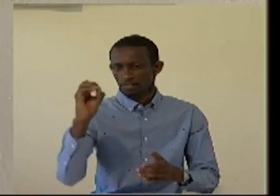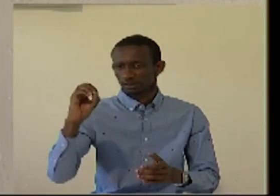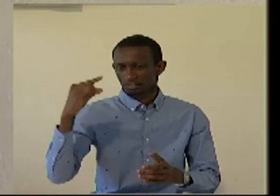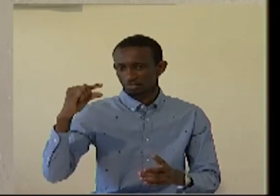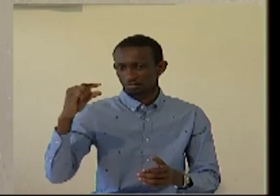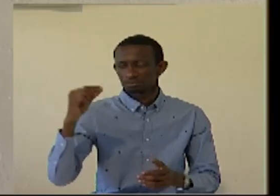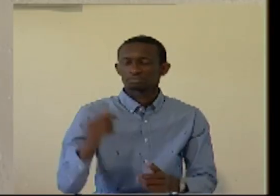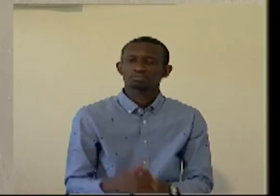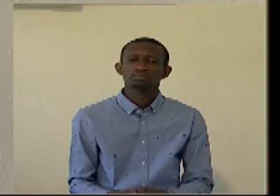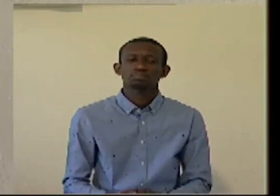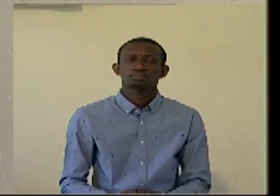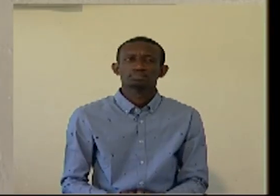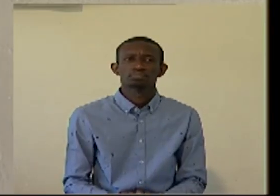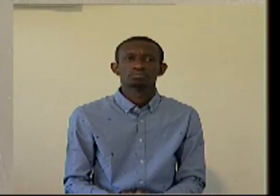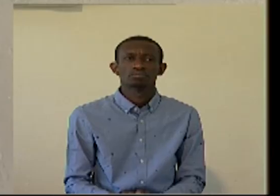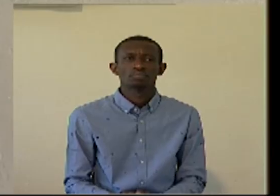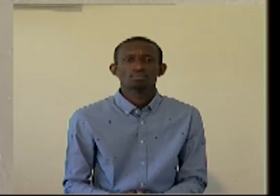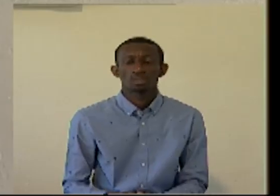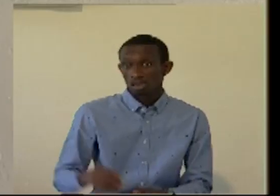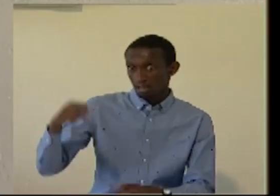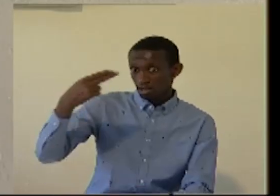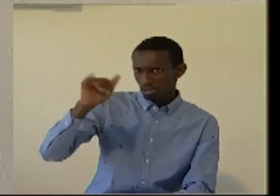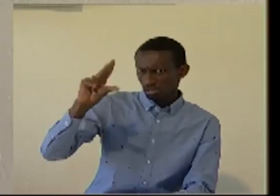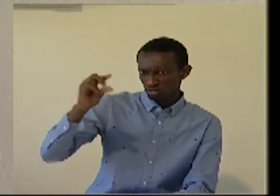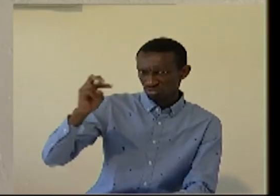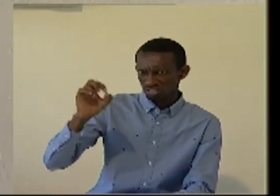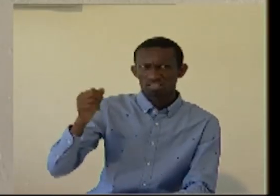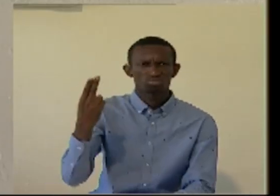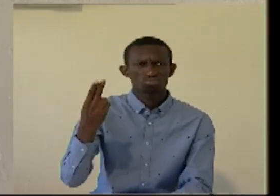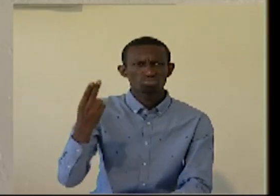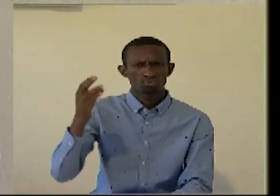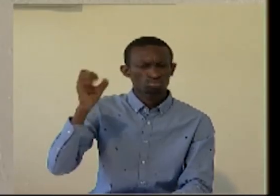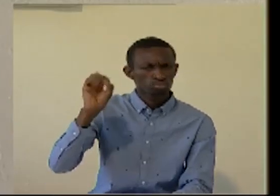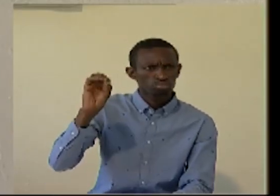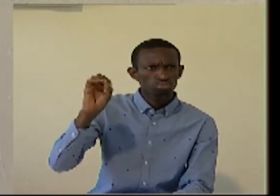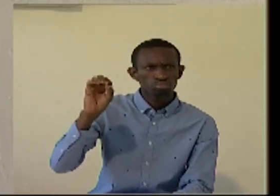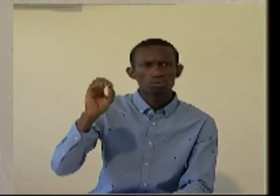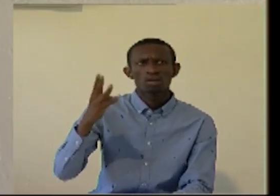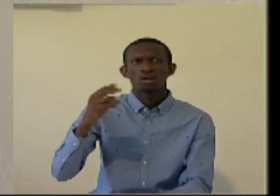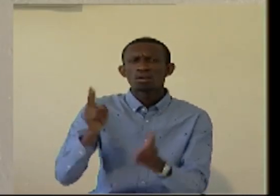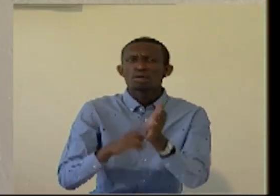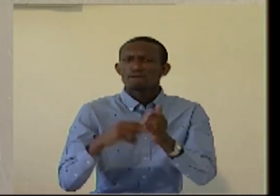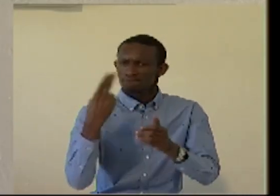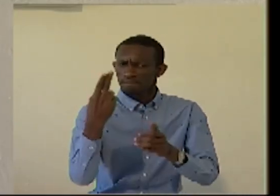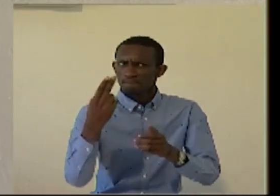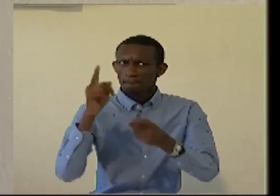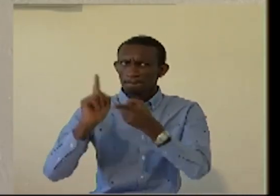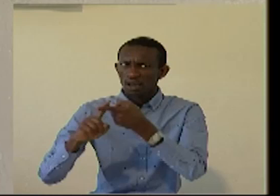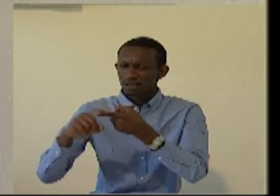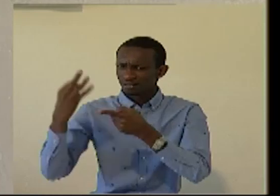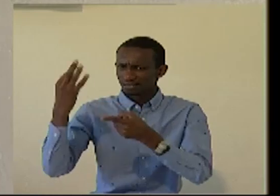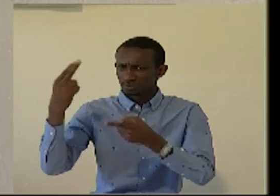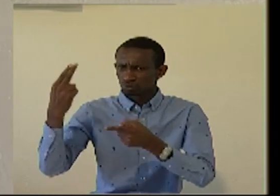H2SO4. For hydrogen, we have 2, so it will be 2 grams. Sulfite is 32. We read this from the